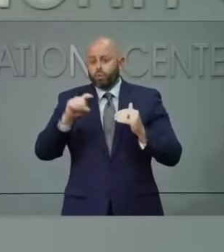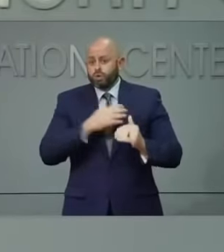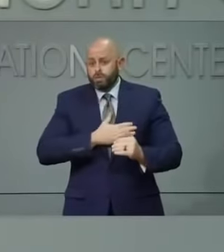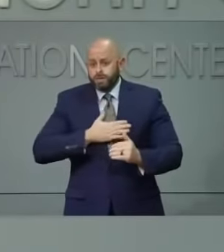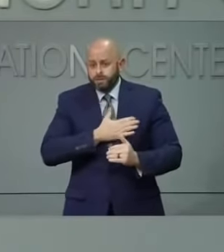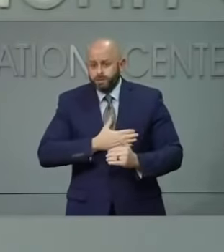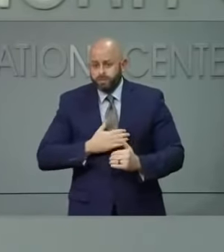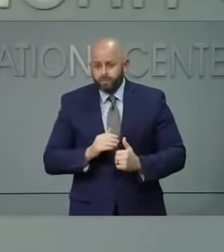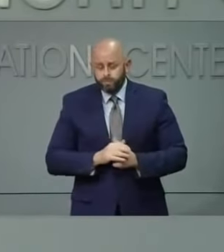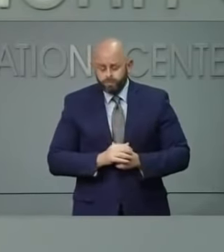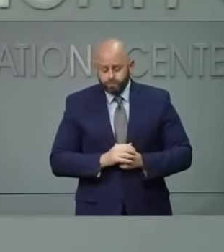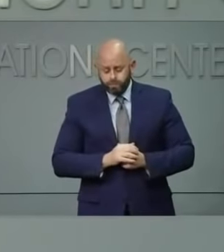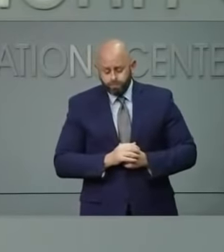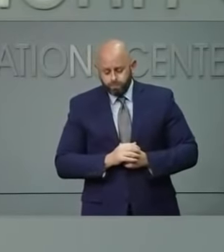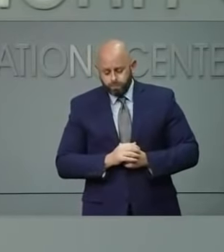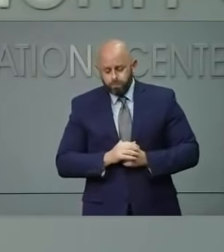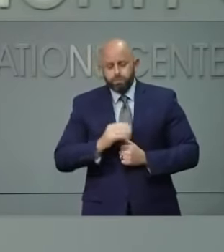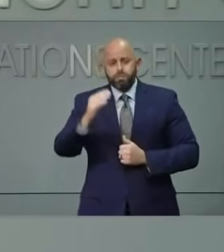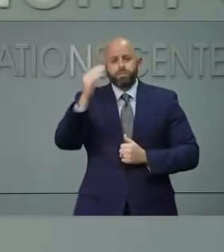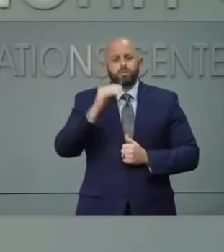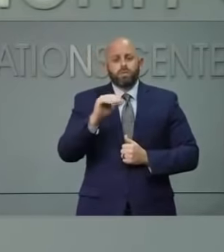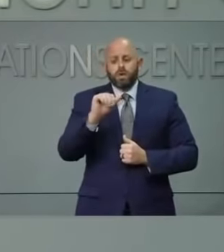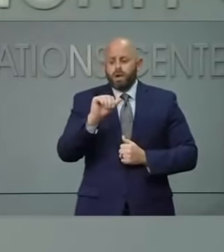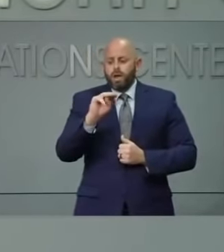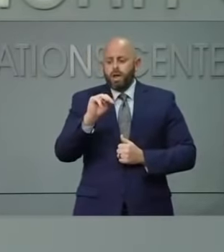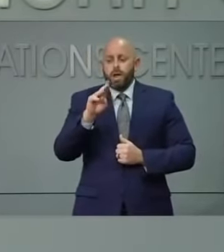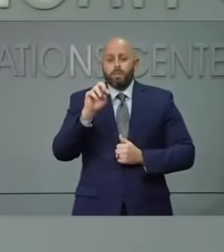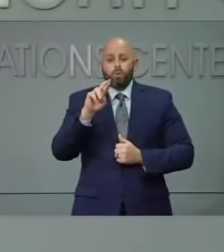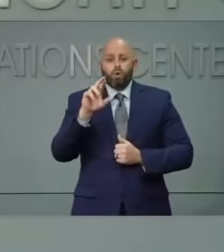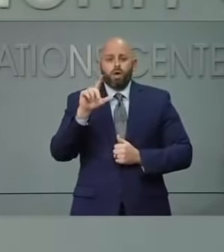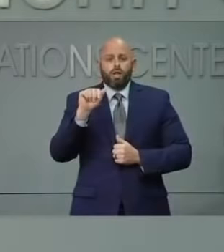Our next question is from Amber Lake with WITN.